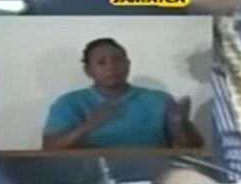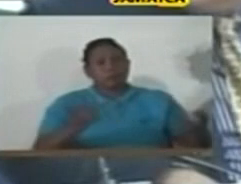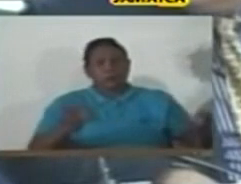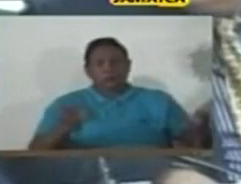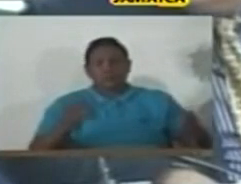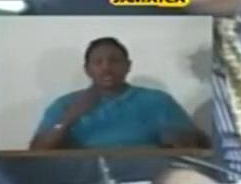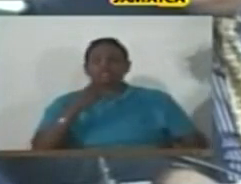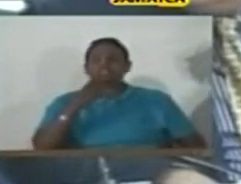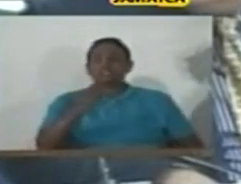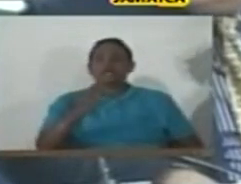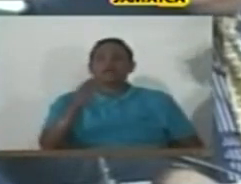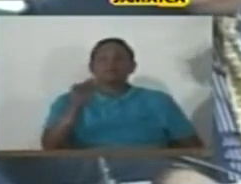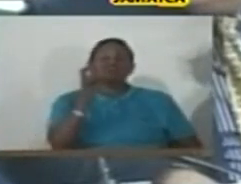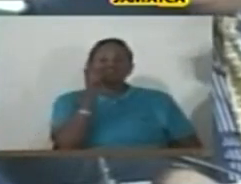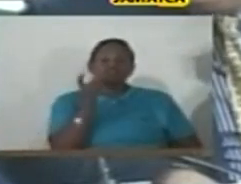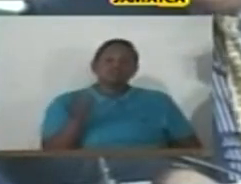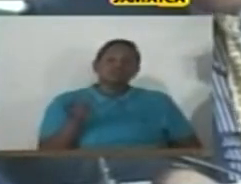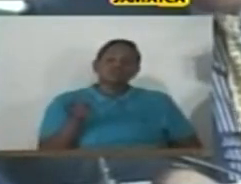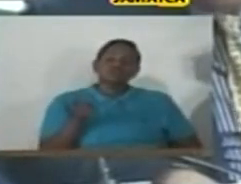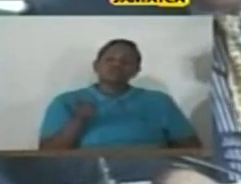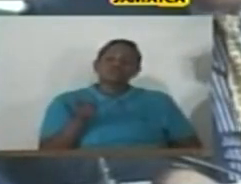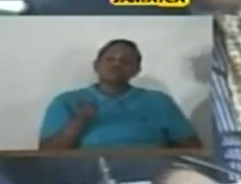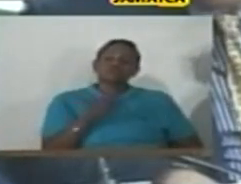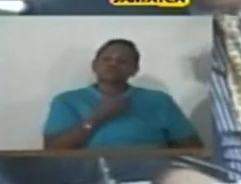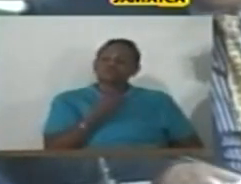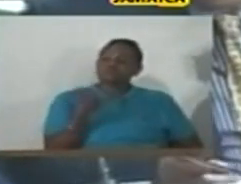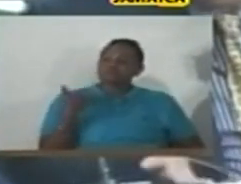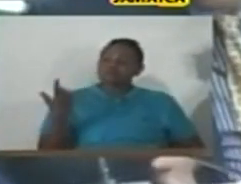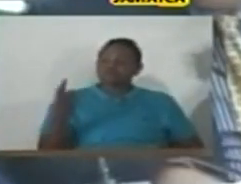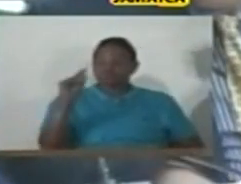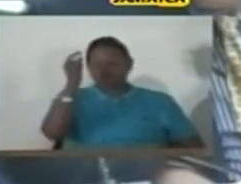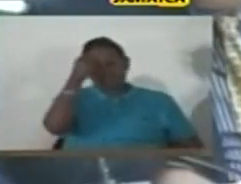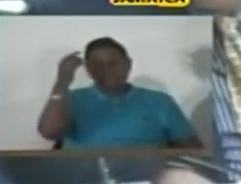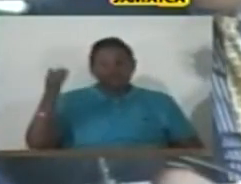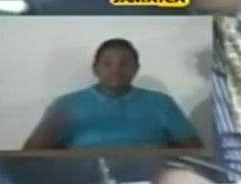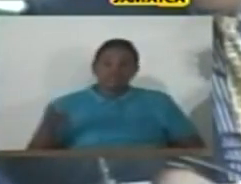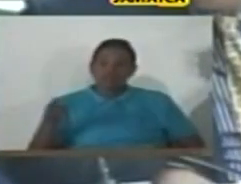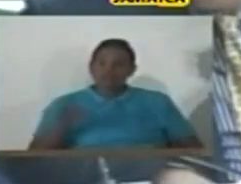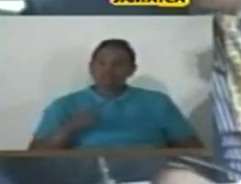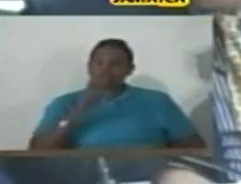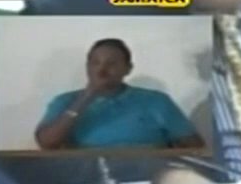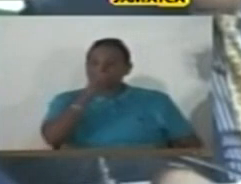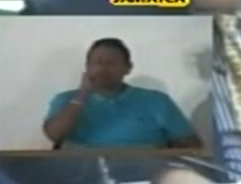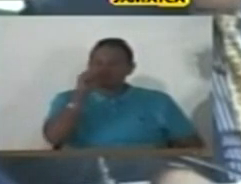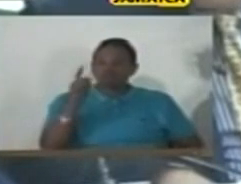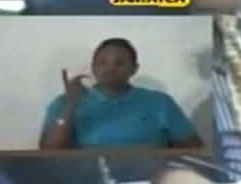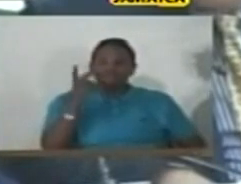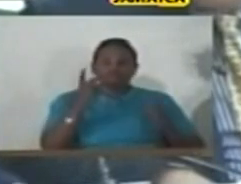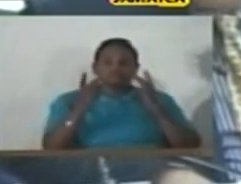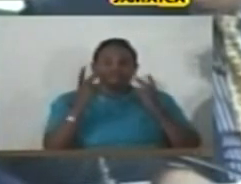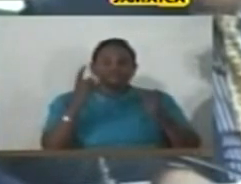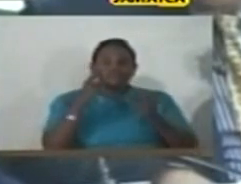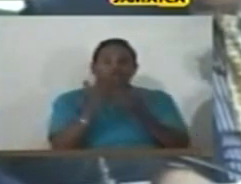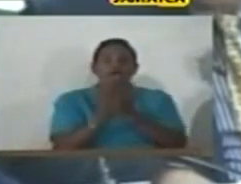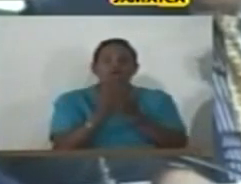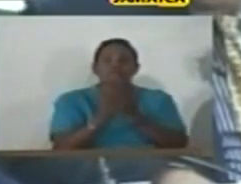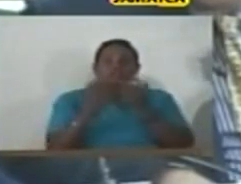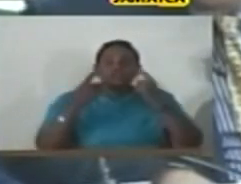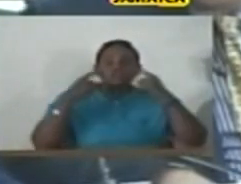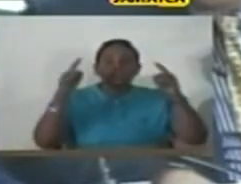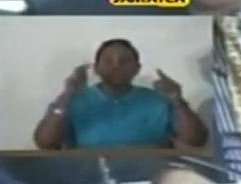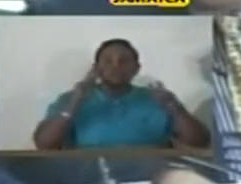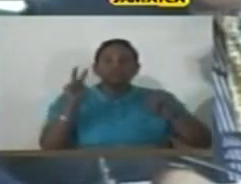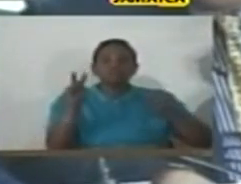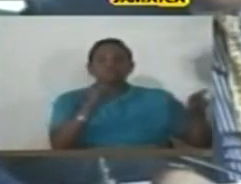as was said by one of the members on that side, the number of cases evidencing success in